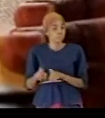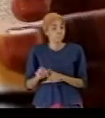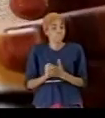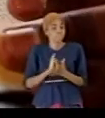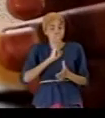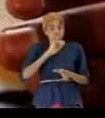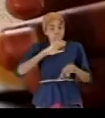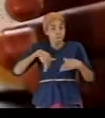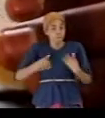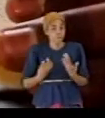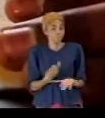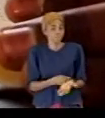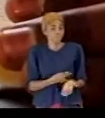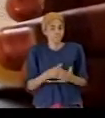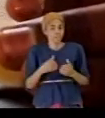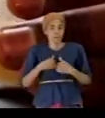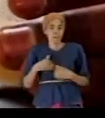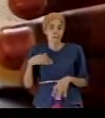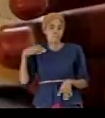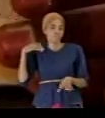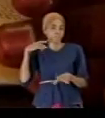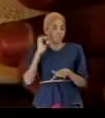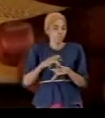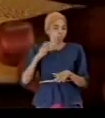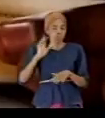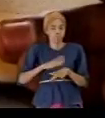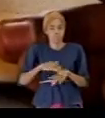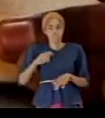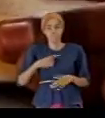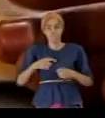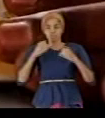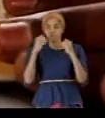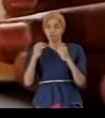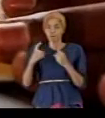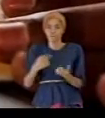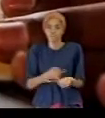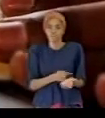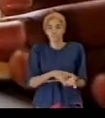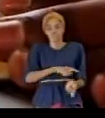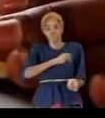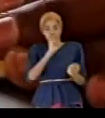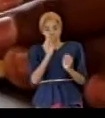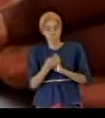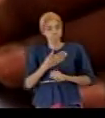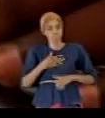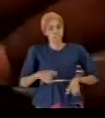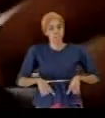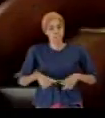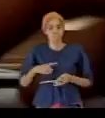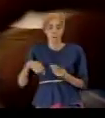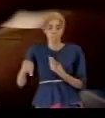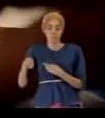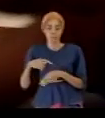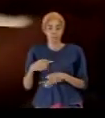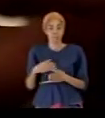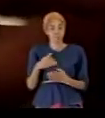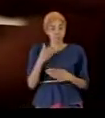had effect on me. That power of the gospel turned my life. And look at the next word